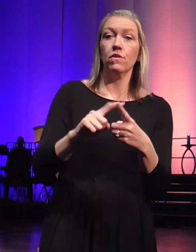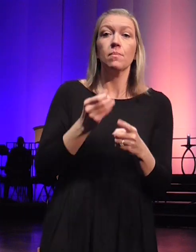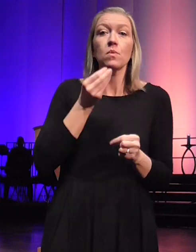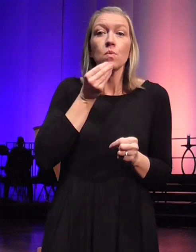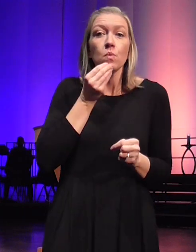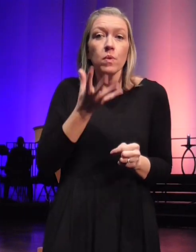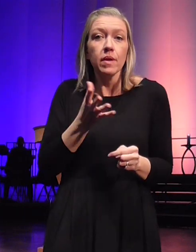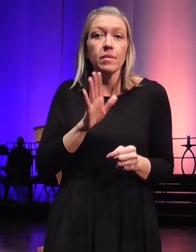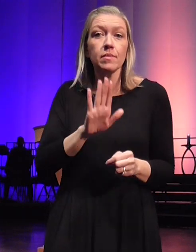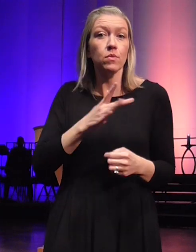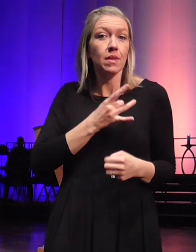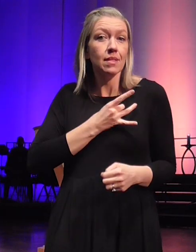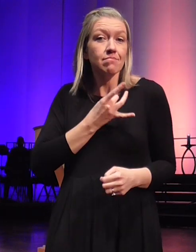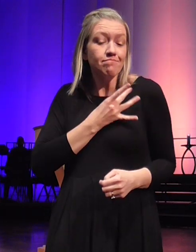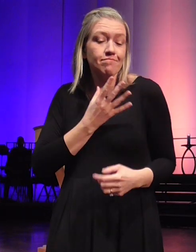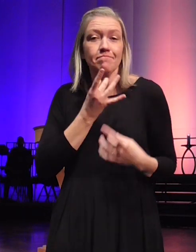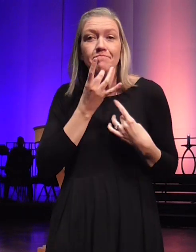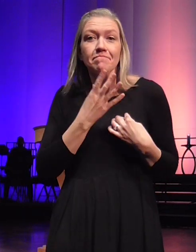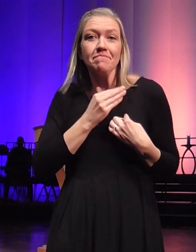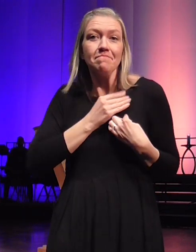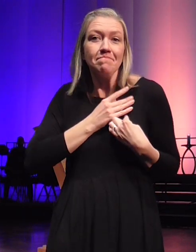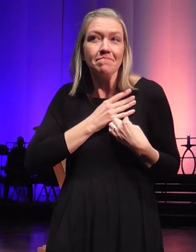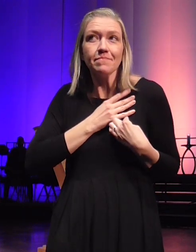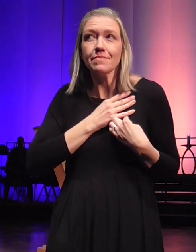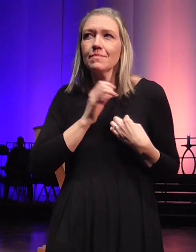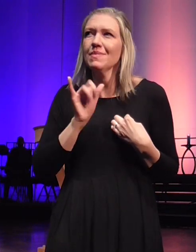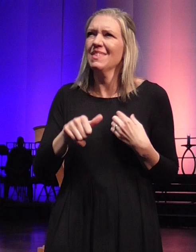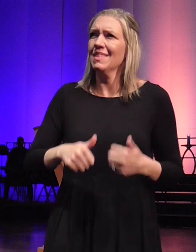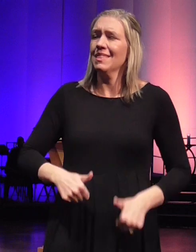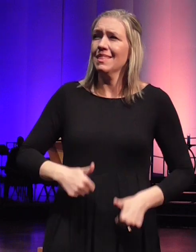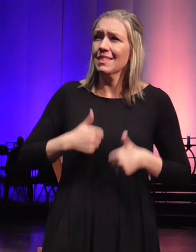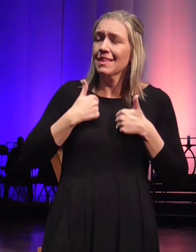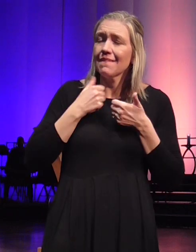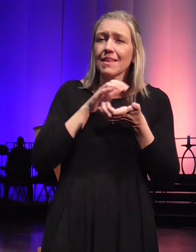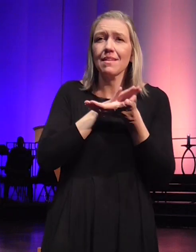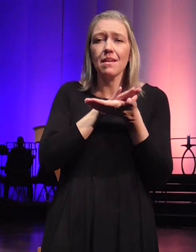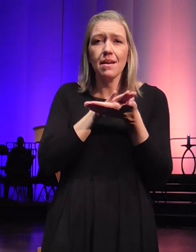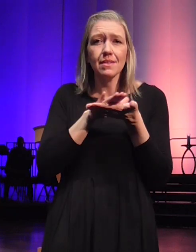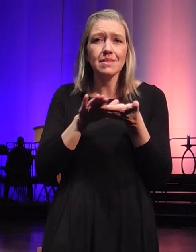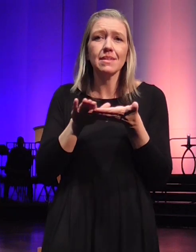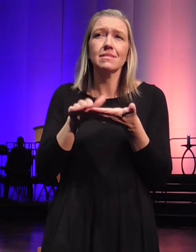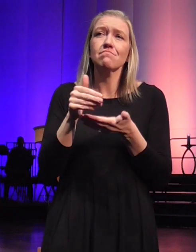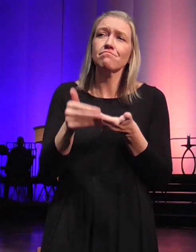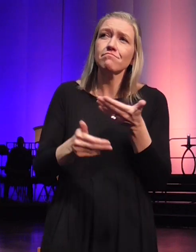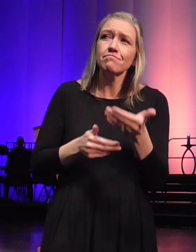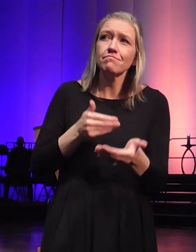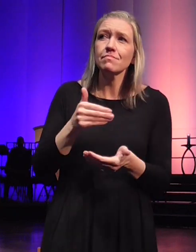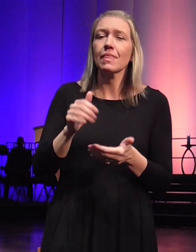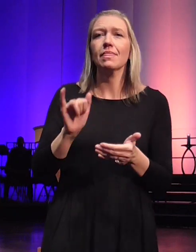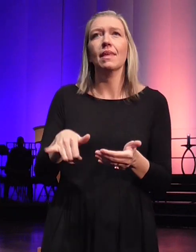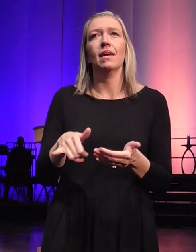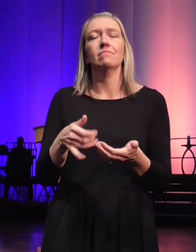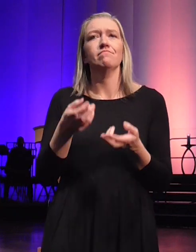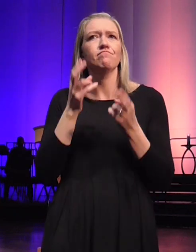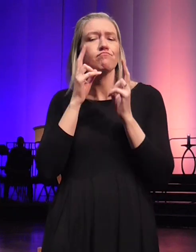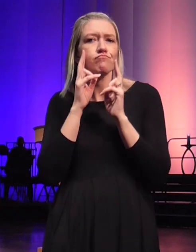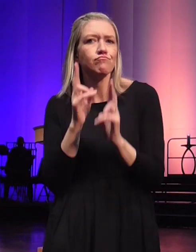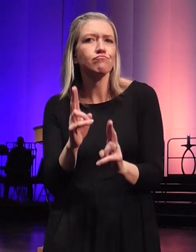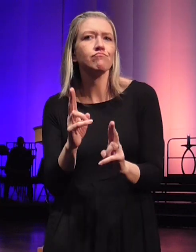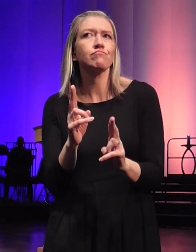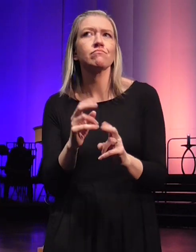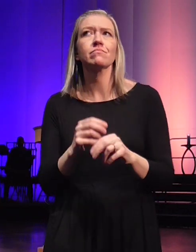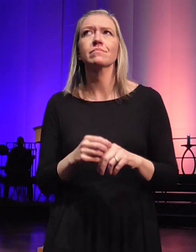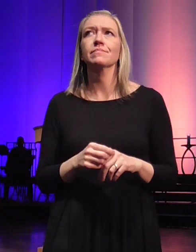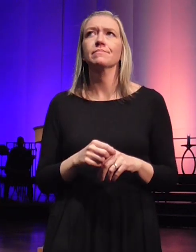light, there is that living kindness, that high regard,